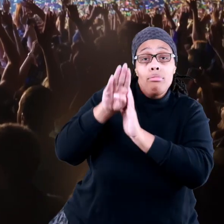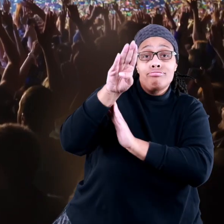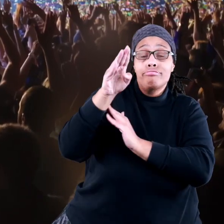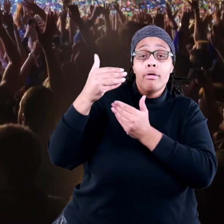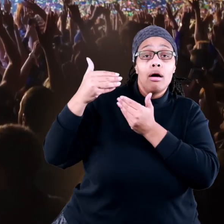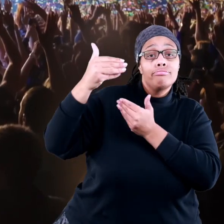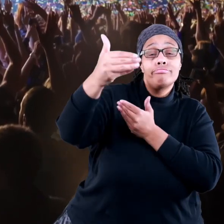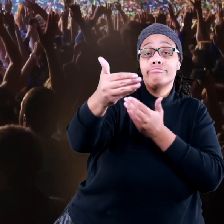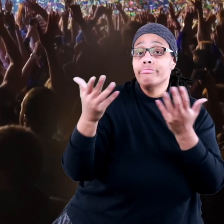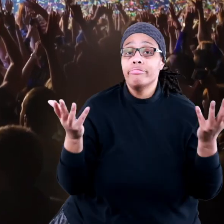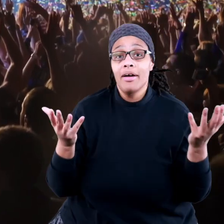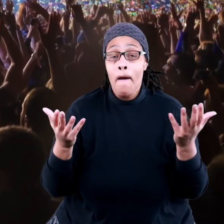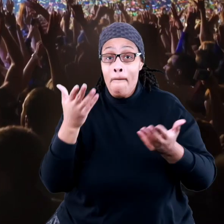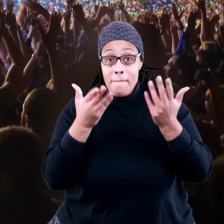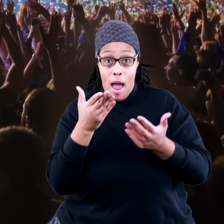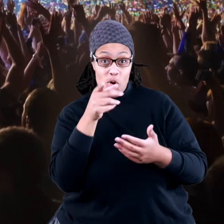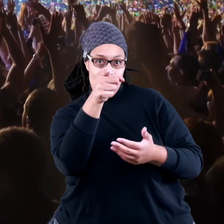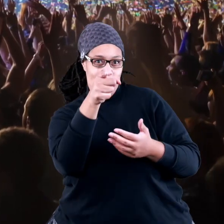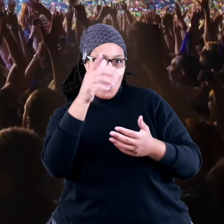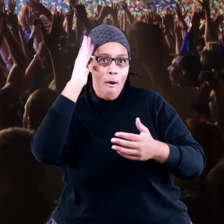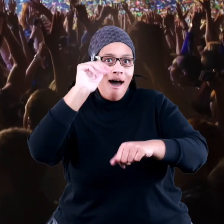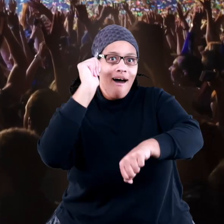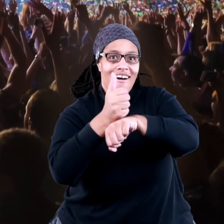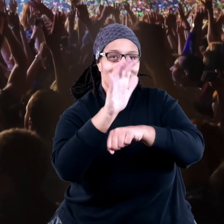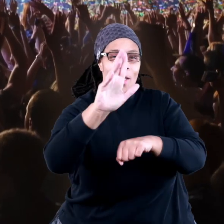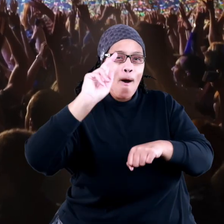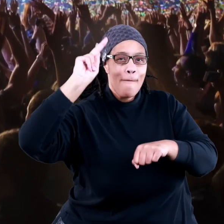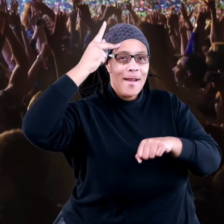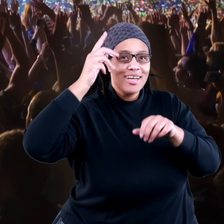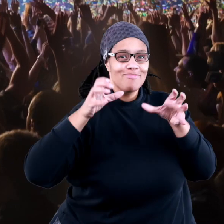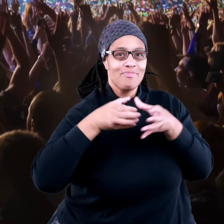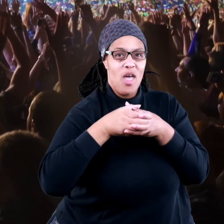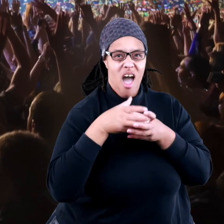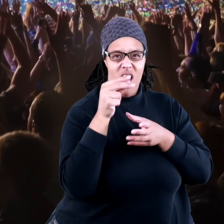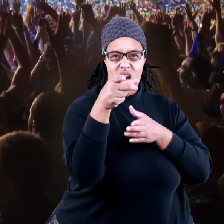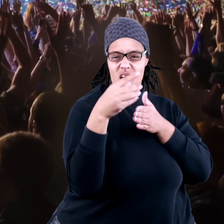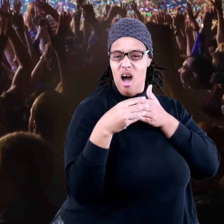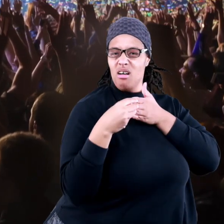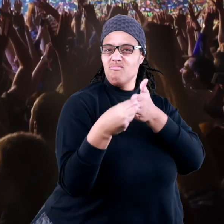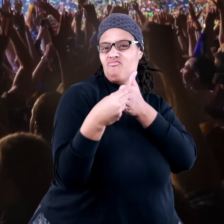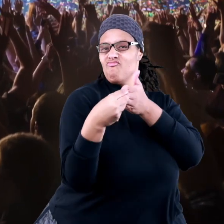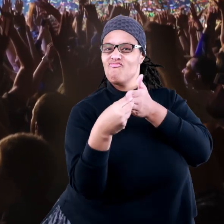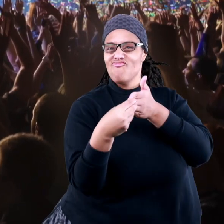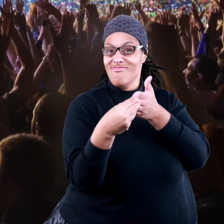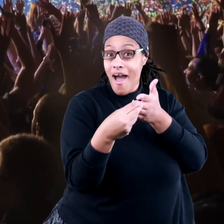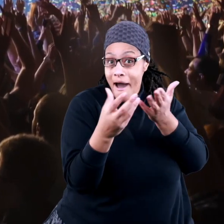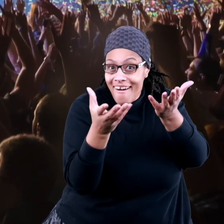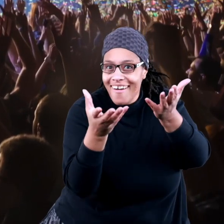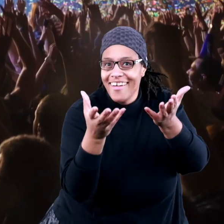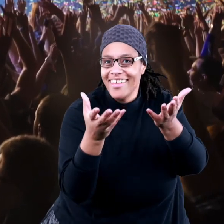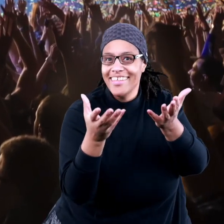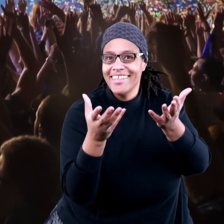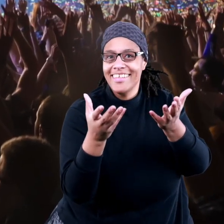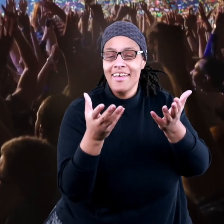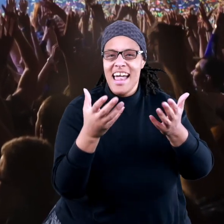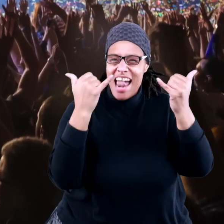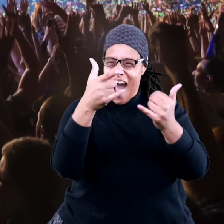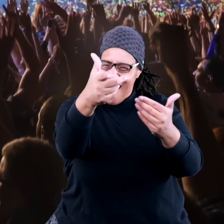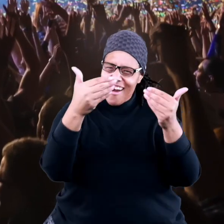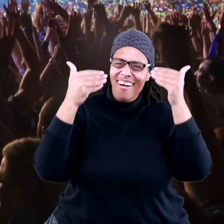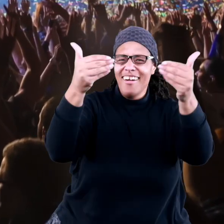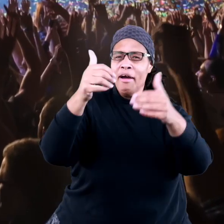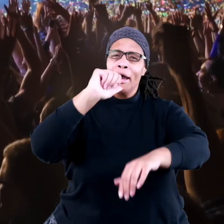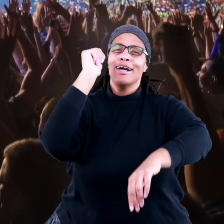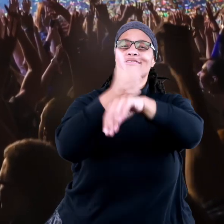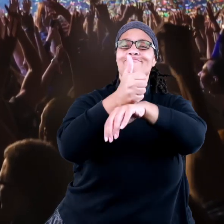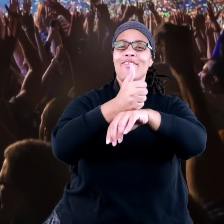might emerge over time. Maybe you'll even form your own political party in your life and be its leader. Now,